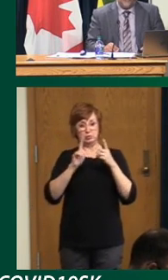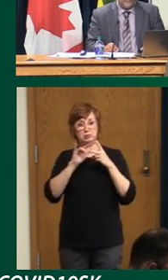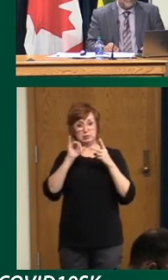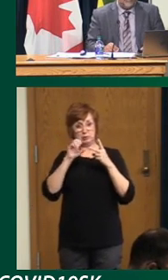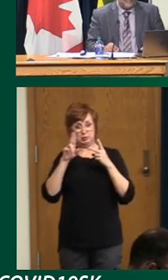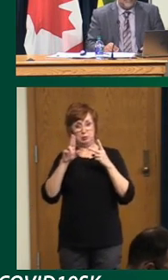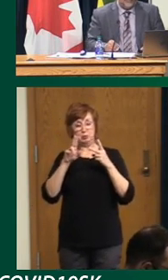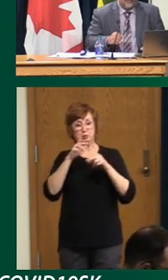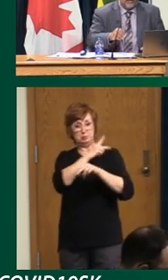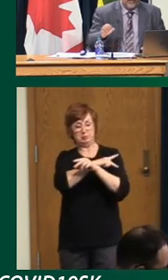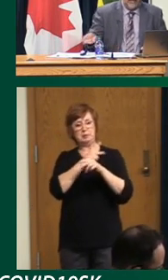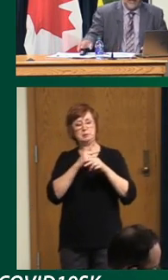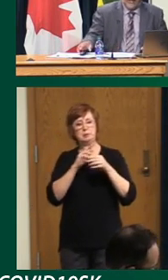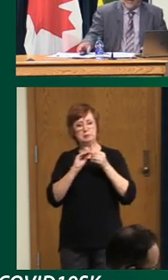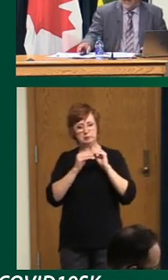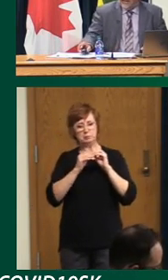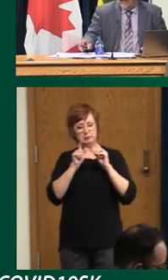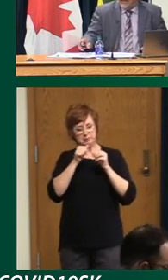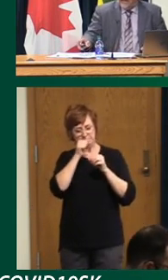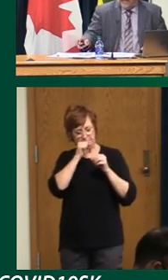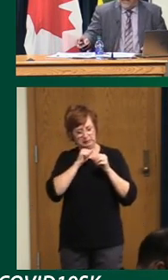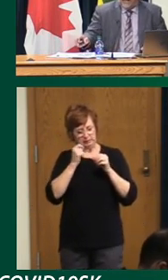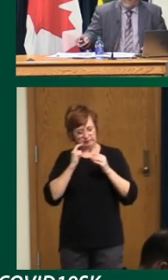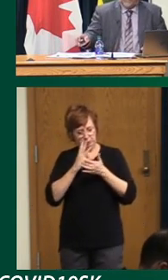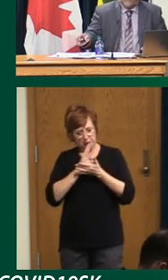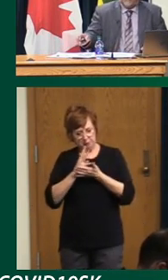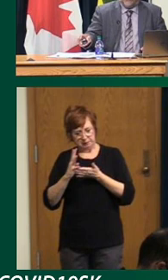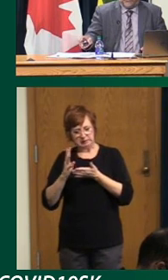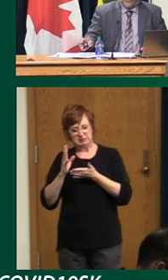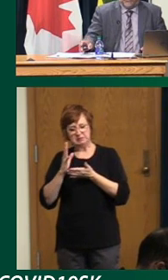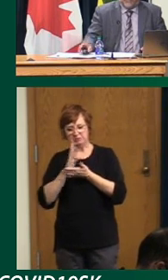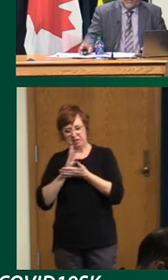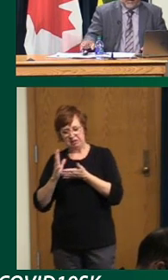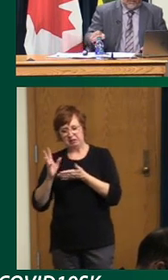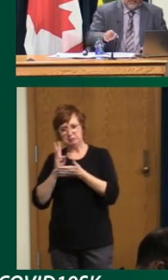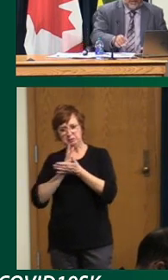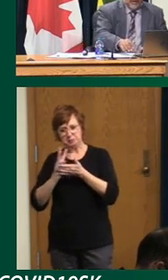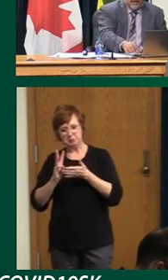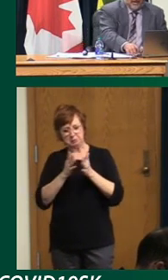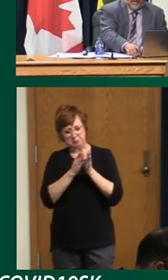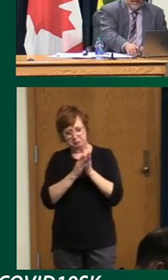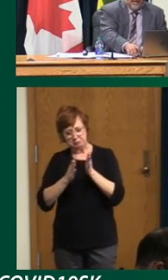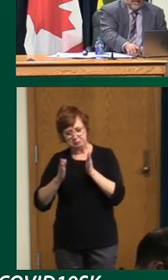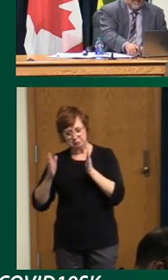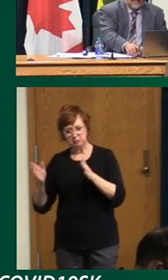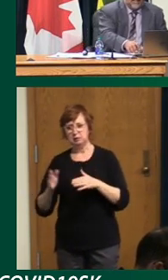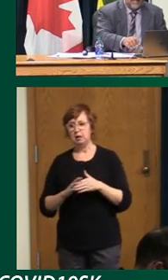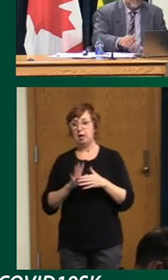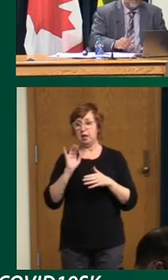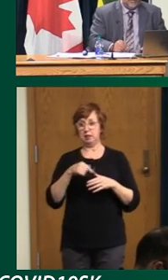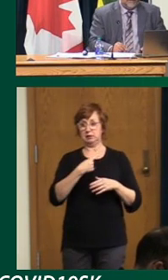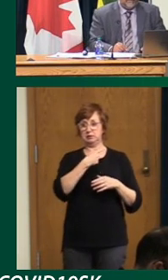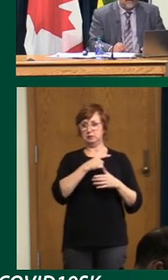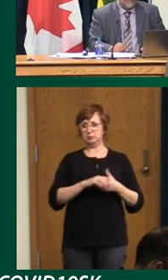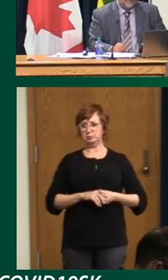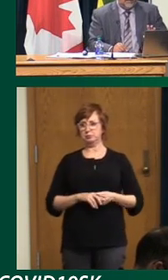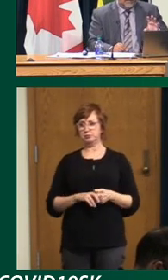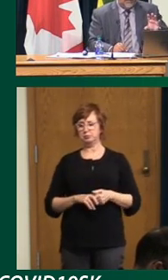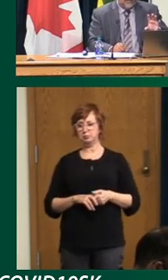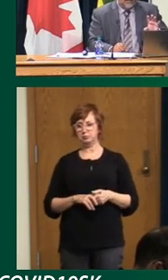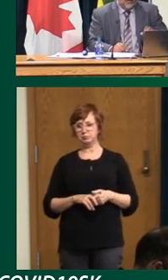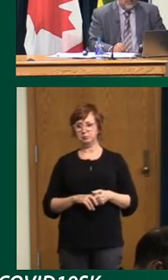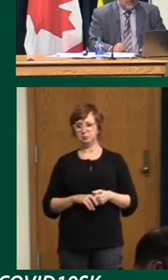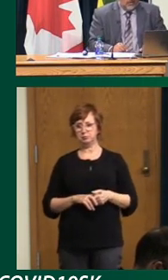on hospitalization and ICU admissions. And this is what I will be updating. And this again